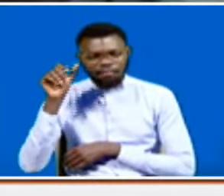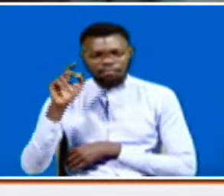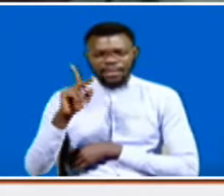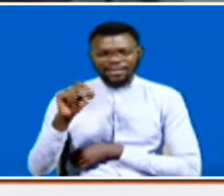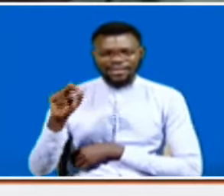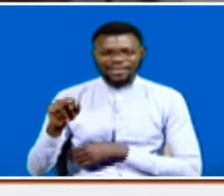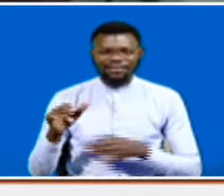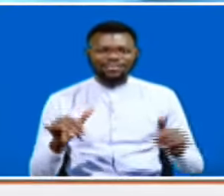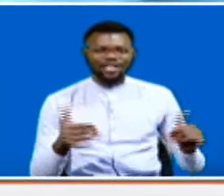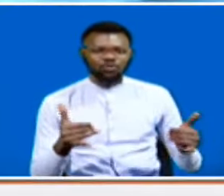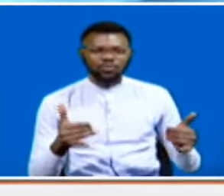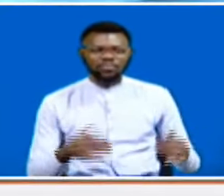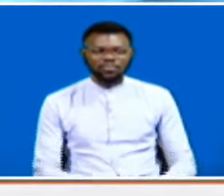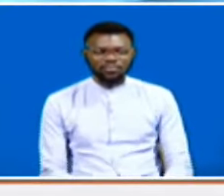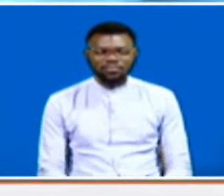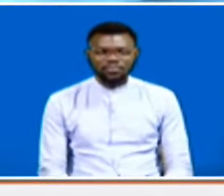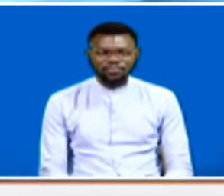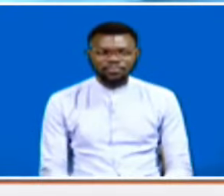continues.